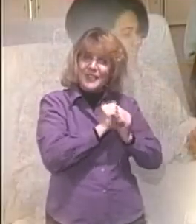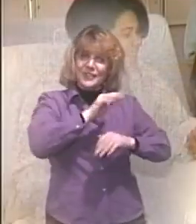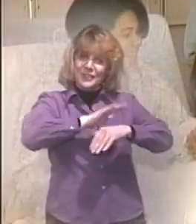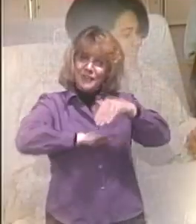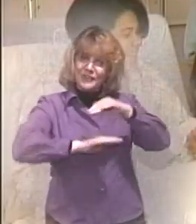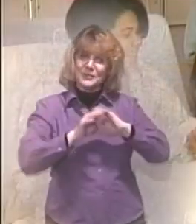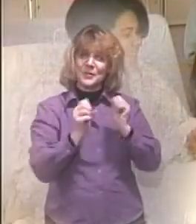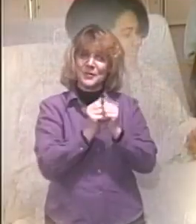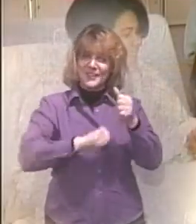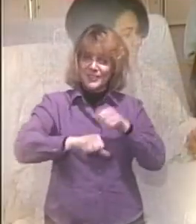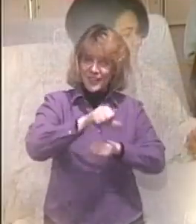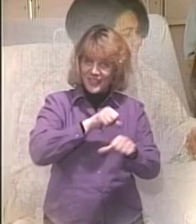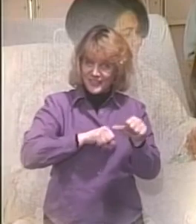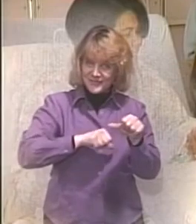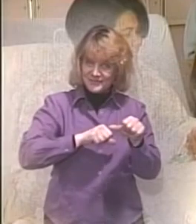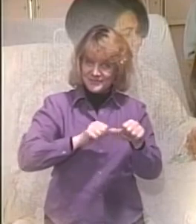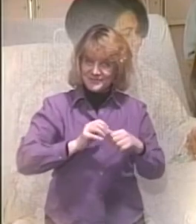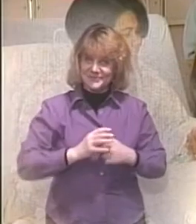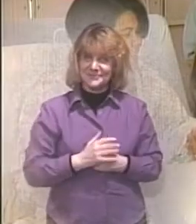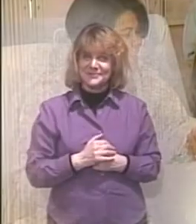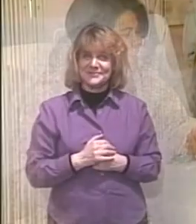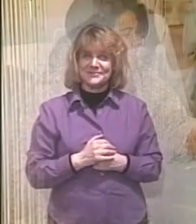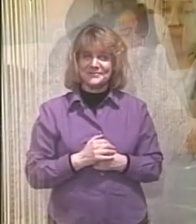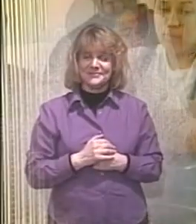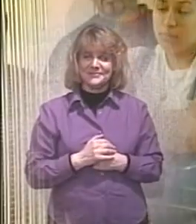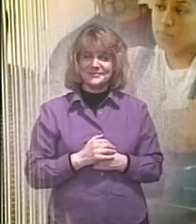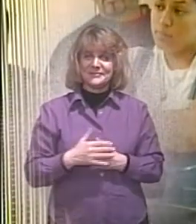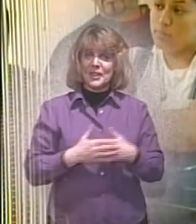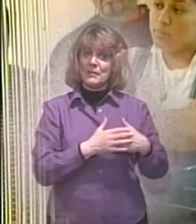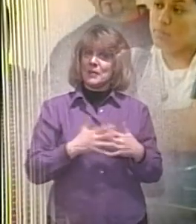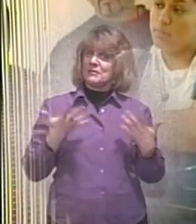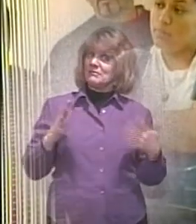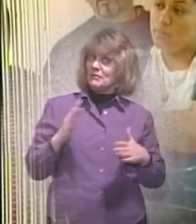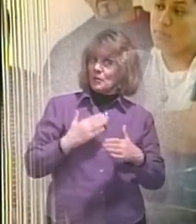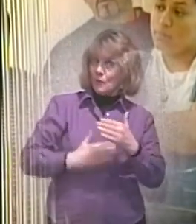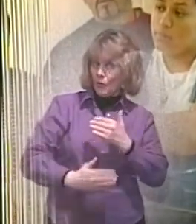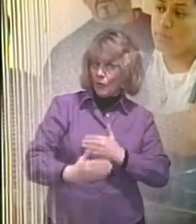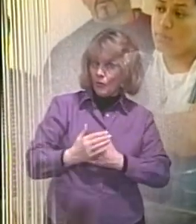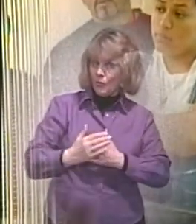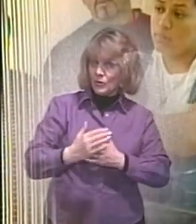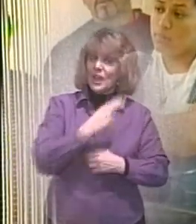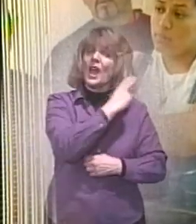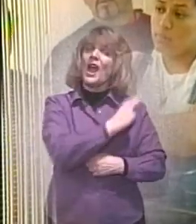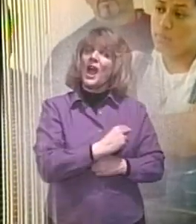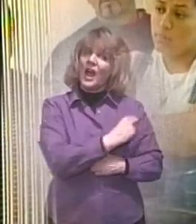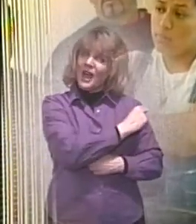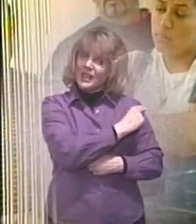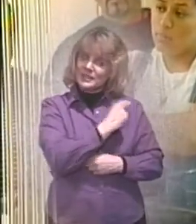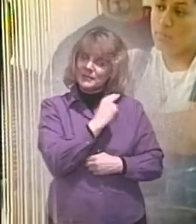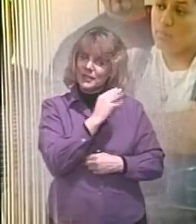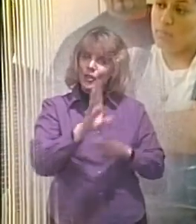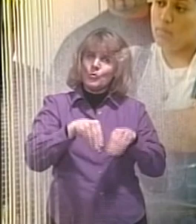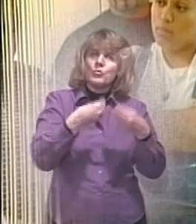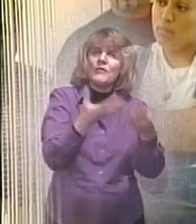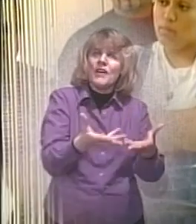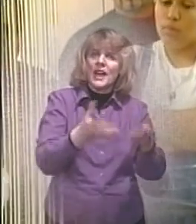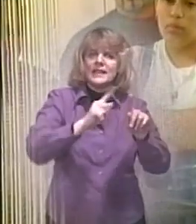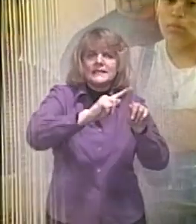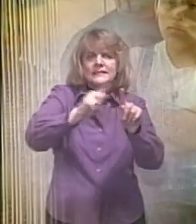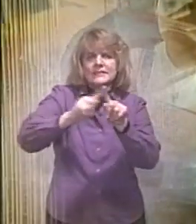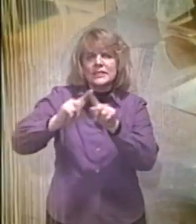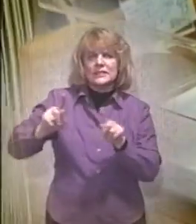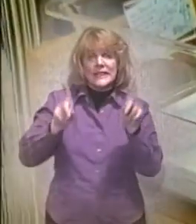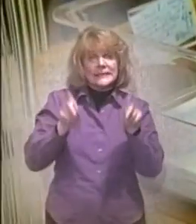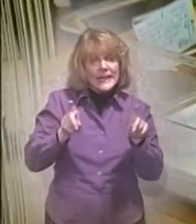comfortable on what each other needs. After your baby is born, the hospital will conduct a number of screenings. These